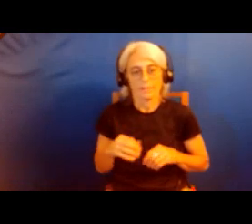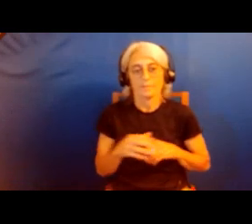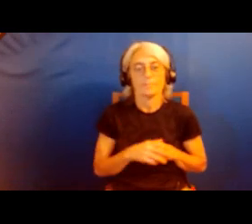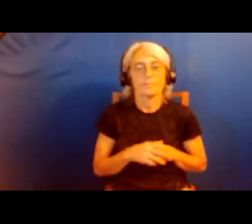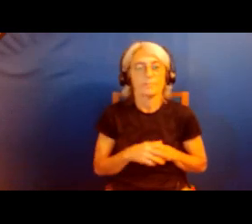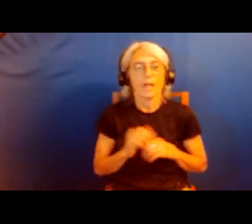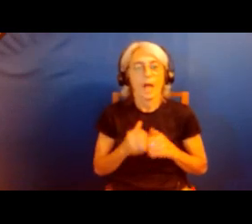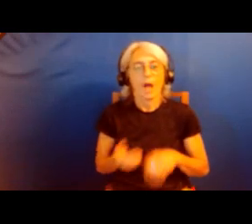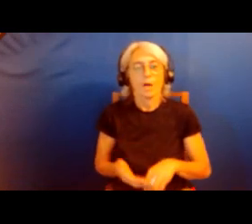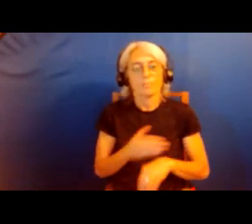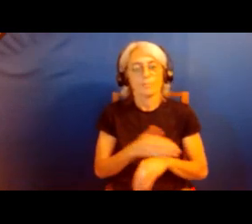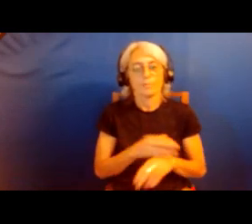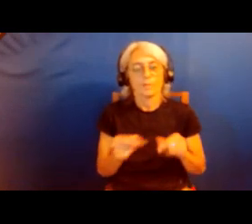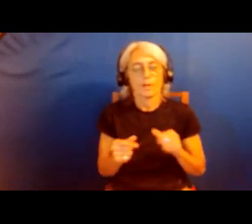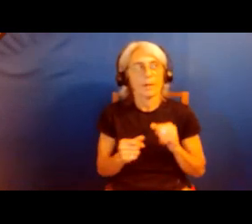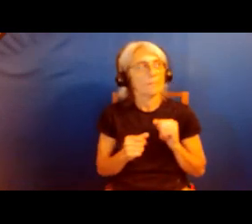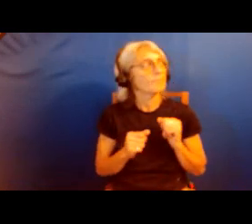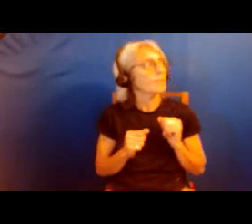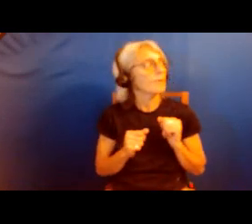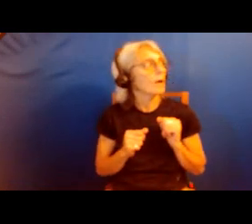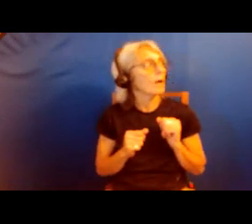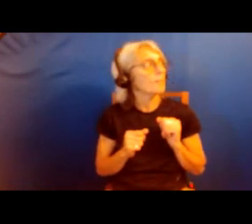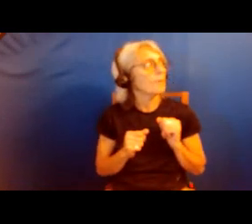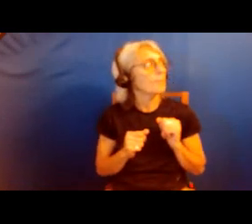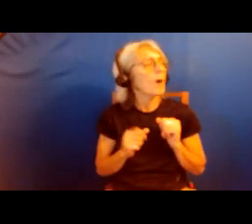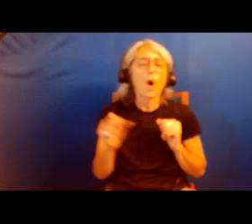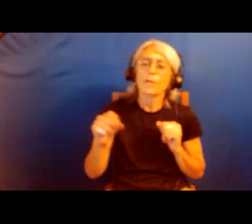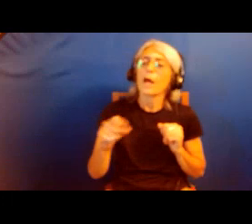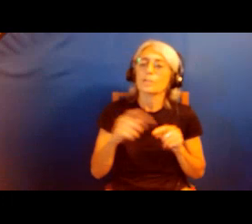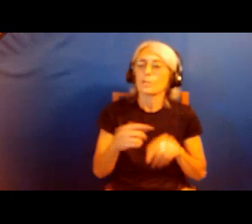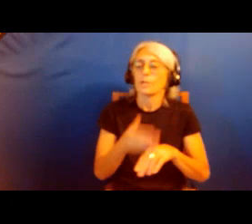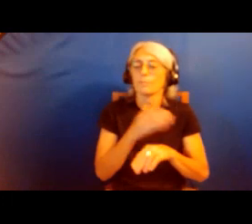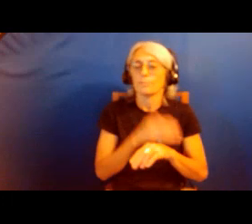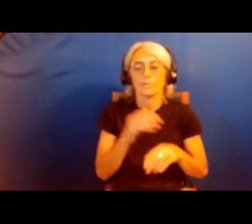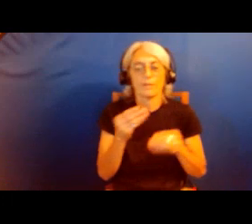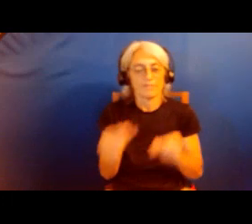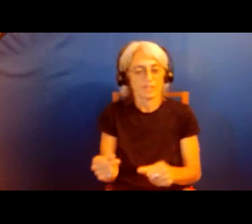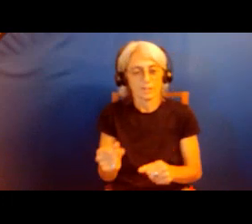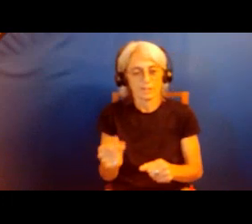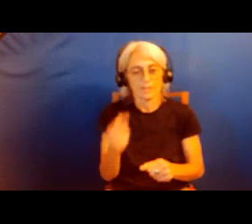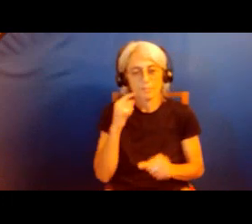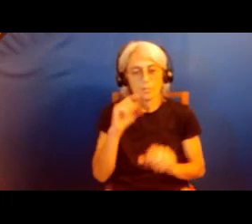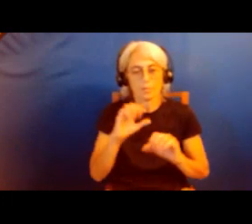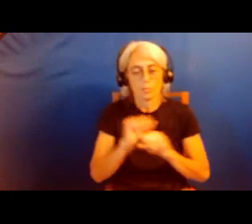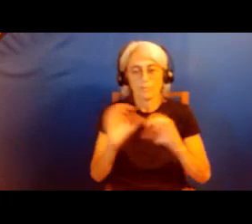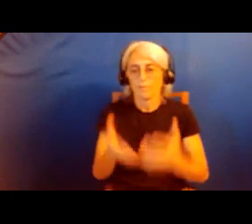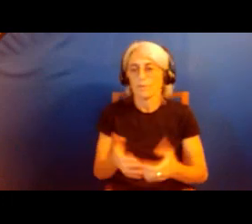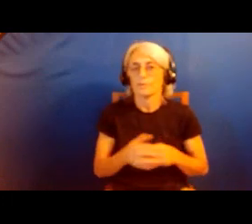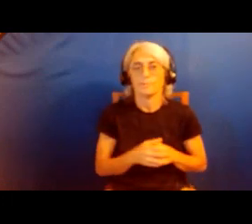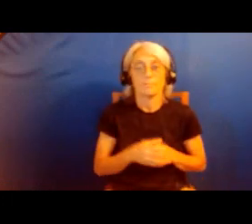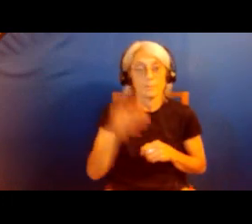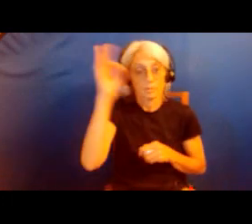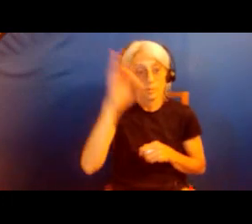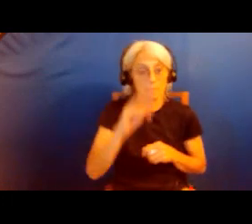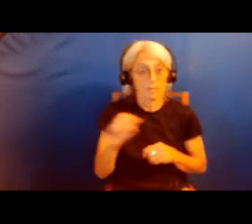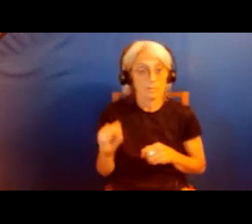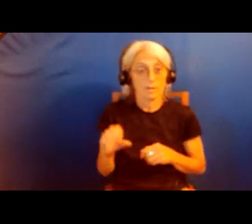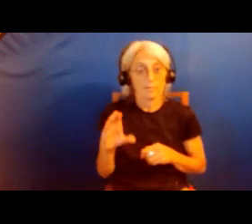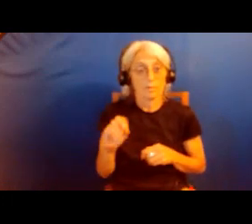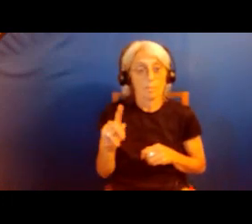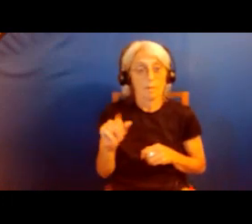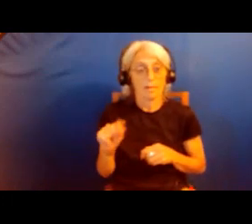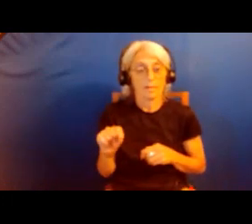efficiency and for our workforce. If you're not familiar with Microsoft Copilot, it's a Gen